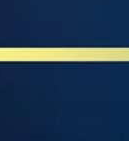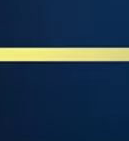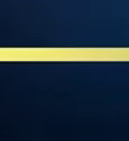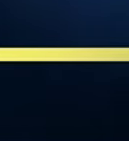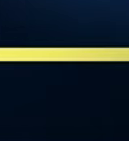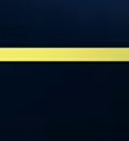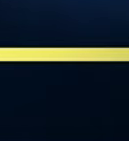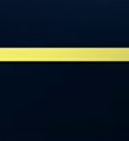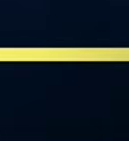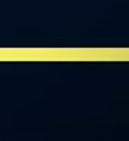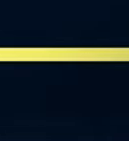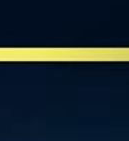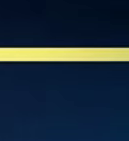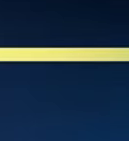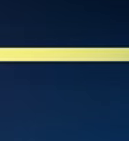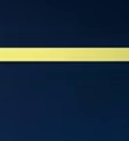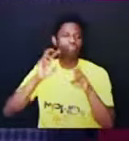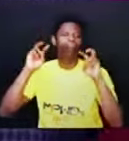will build my church.